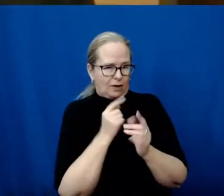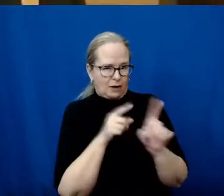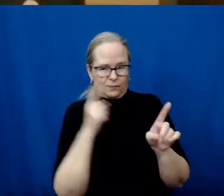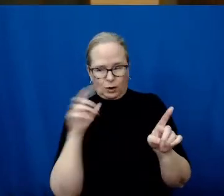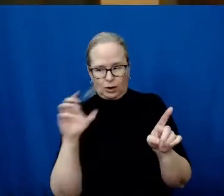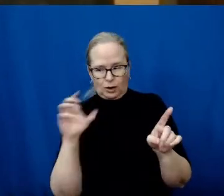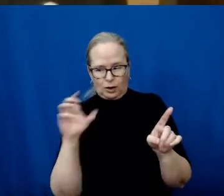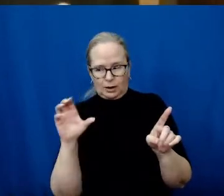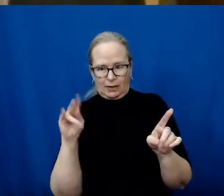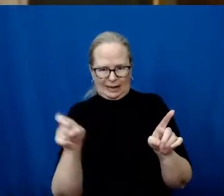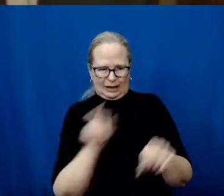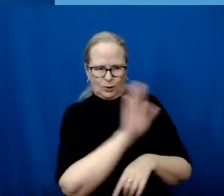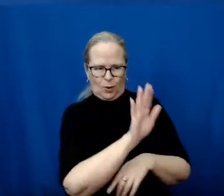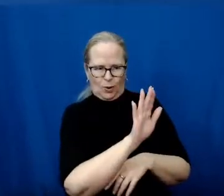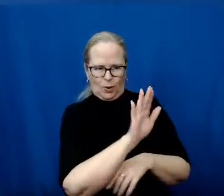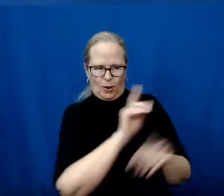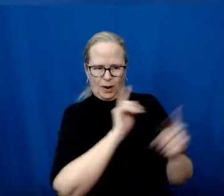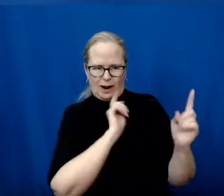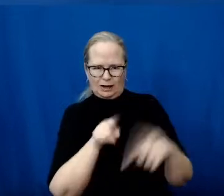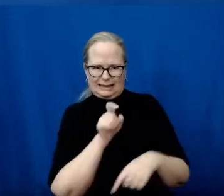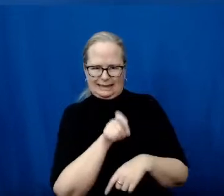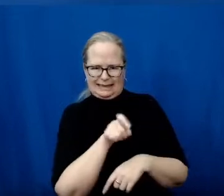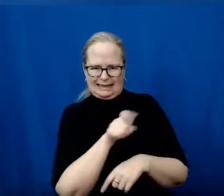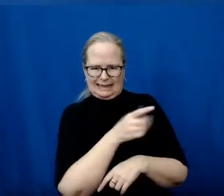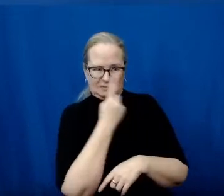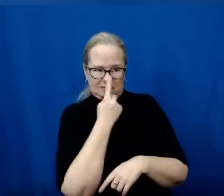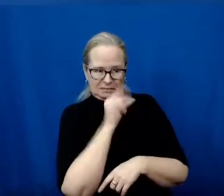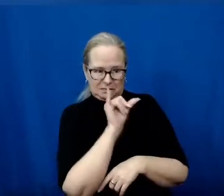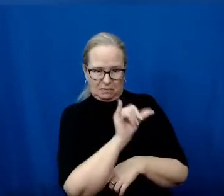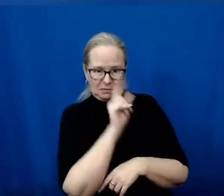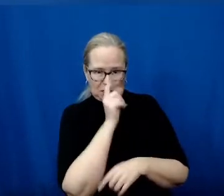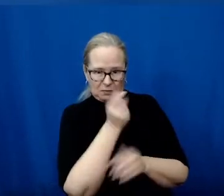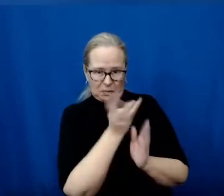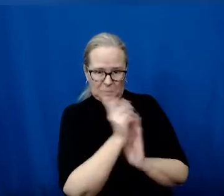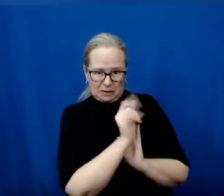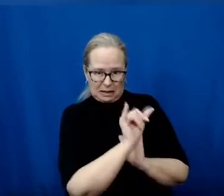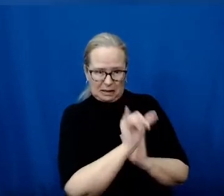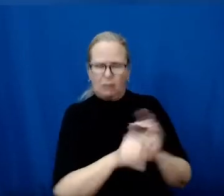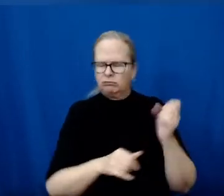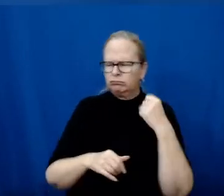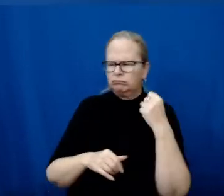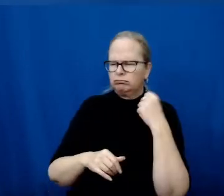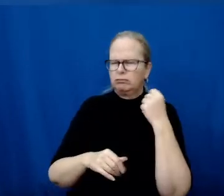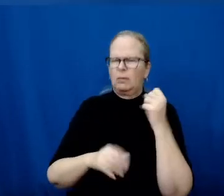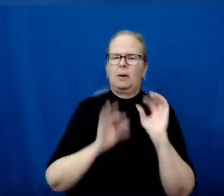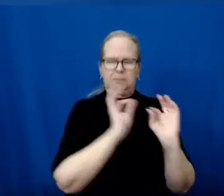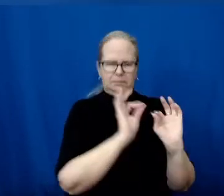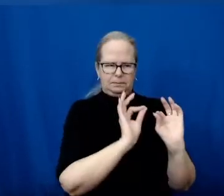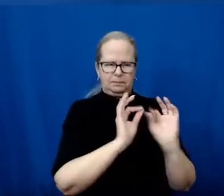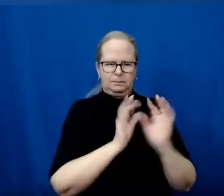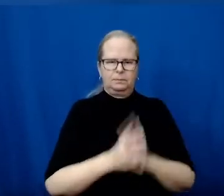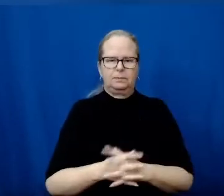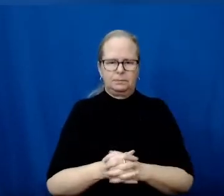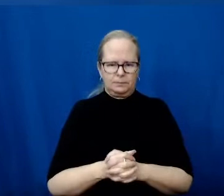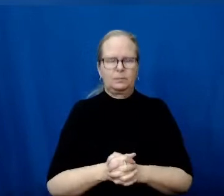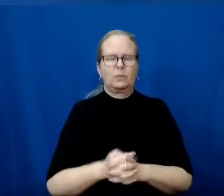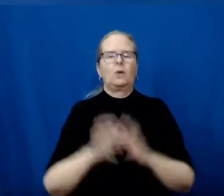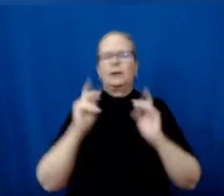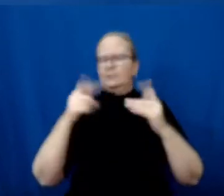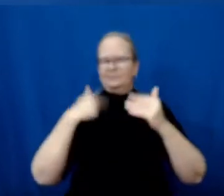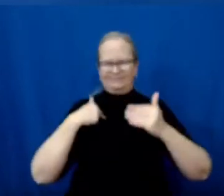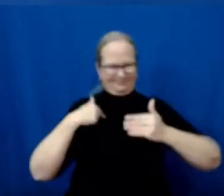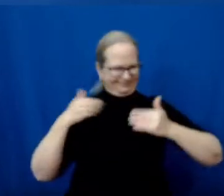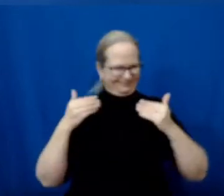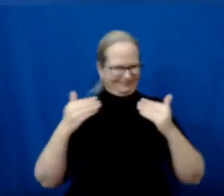today? Excellent. Thank you. I'm going to move us right forward. So as we know, tiny humans went back to class on